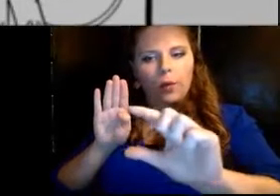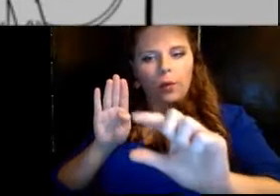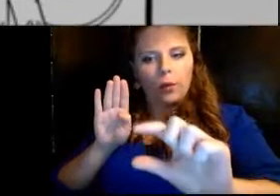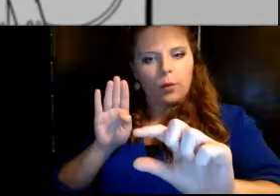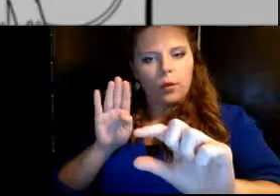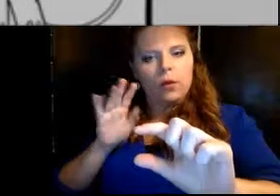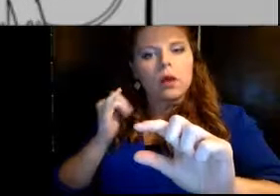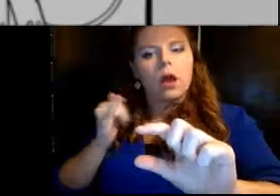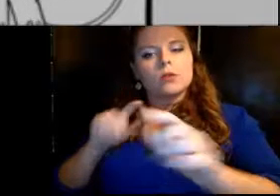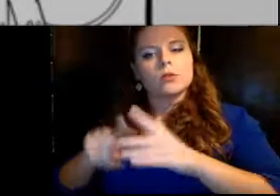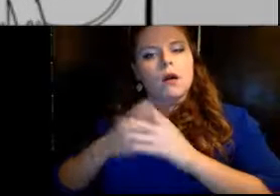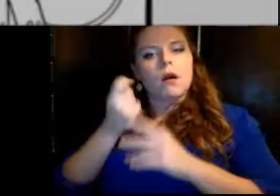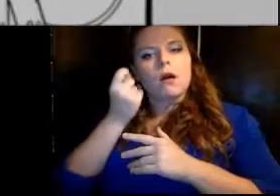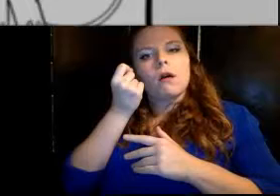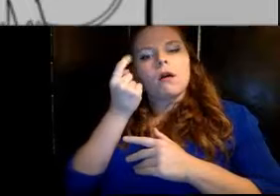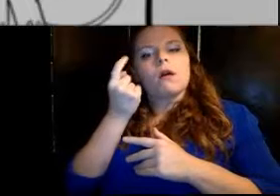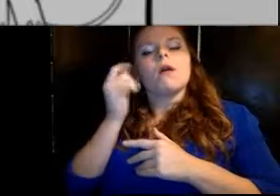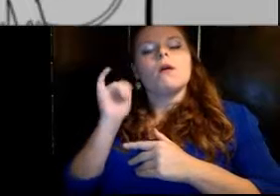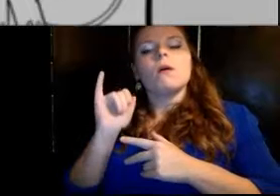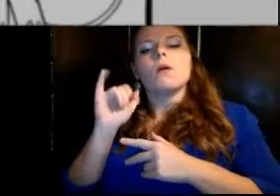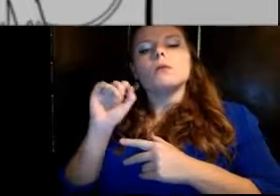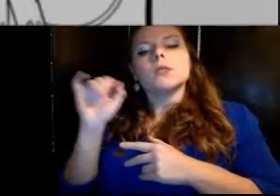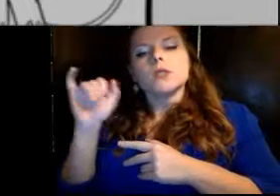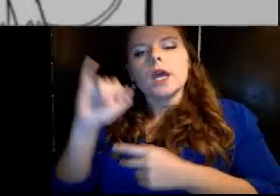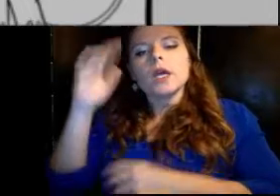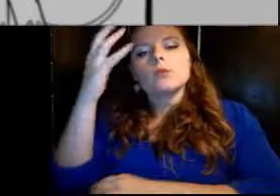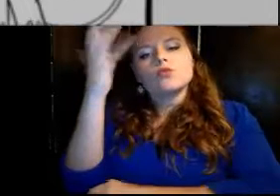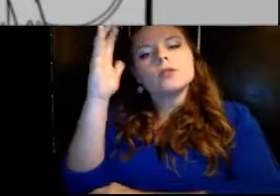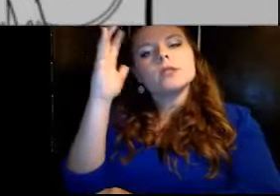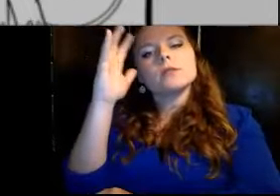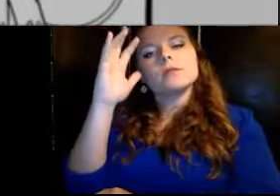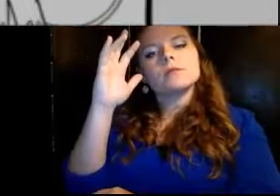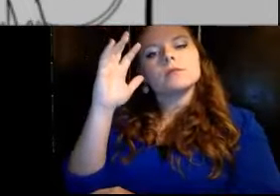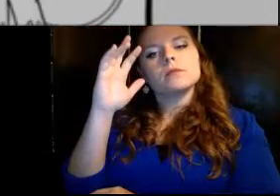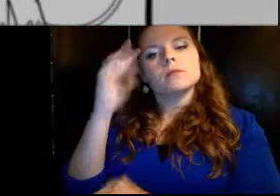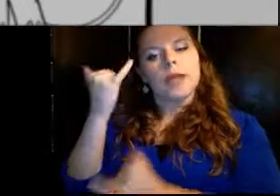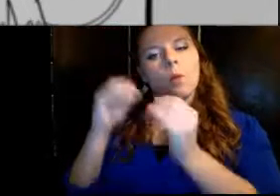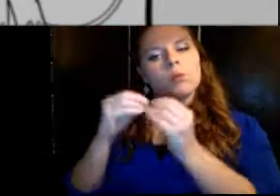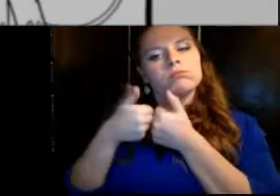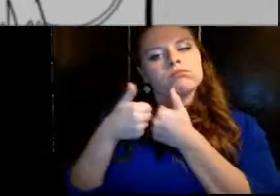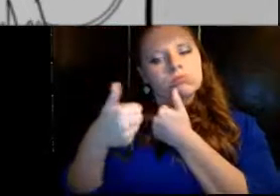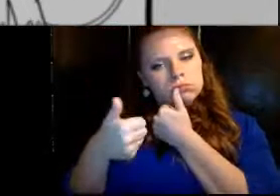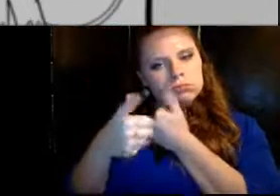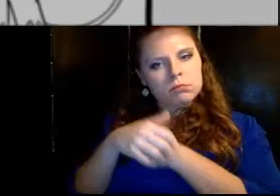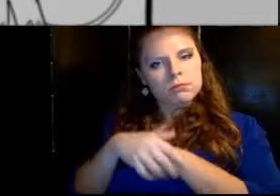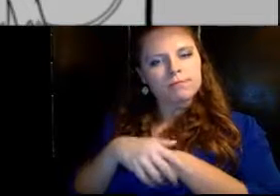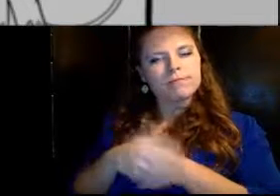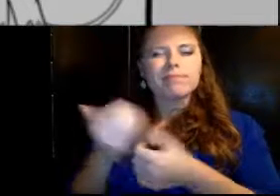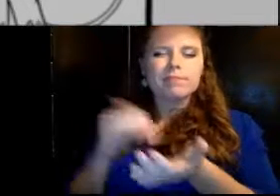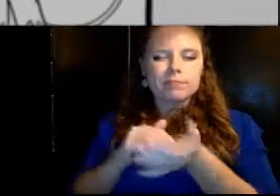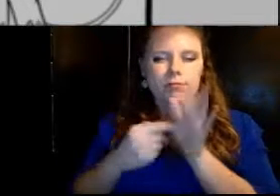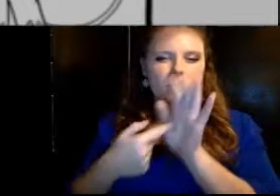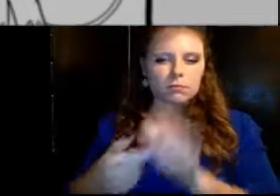the viewer begins to understand that this is the same tree, but in the distance. We'll do it one more